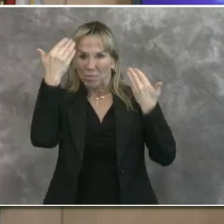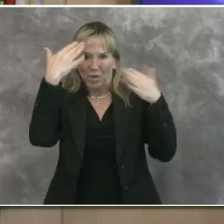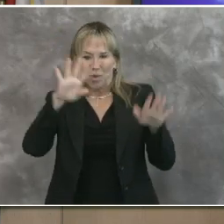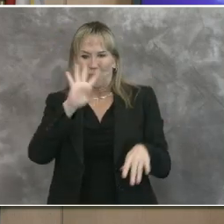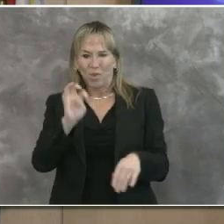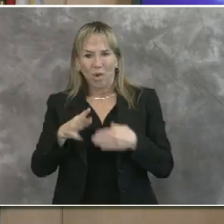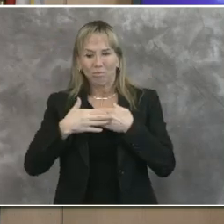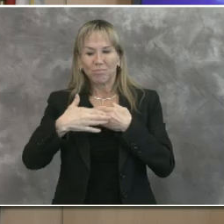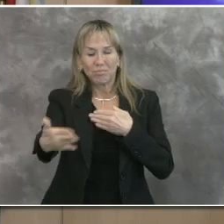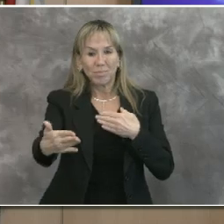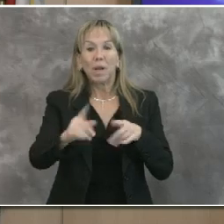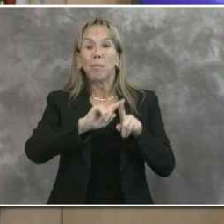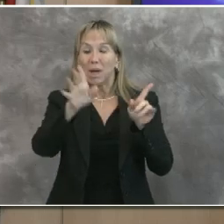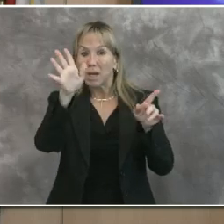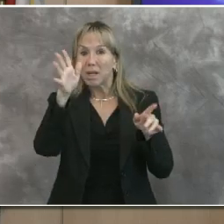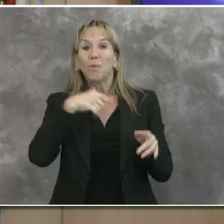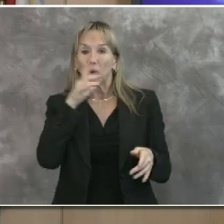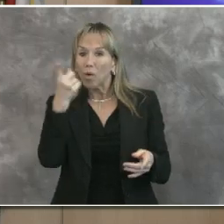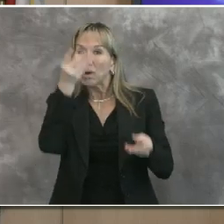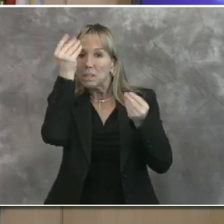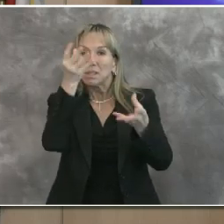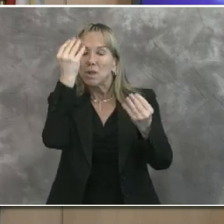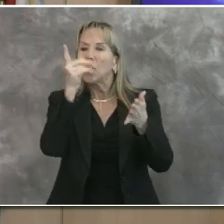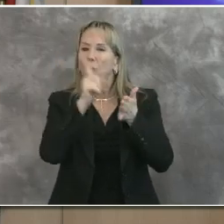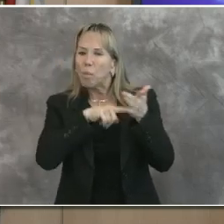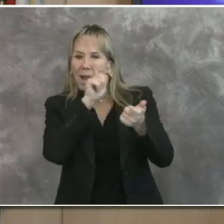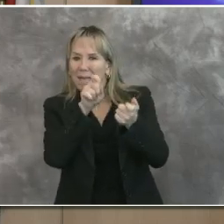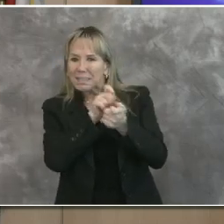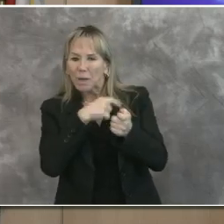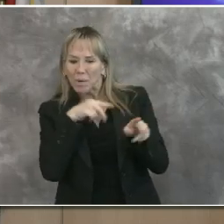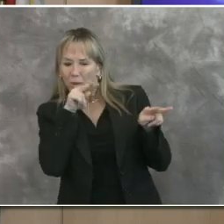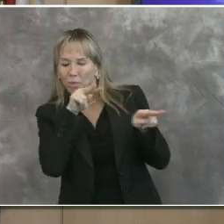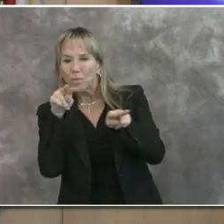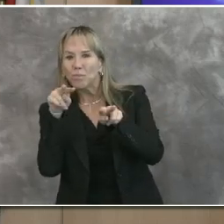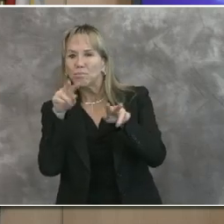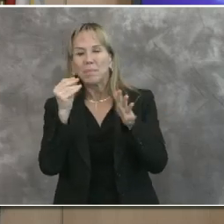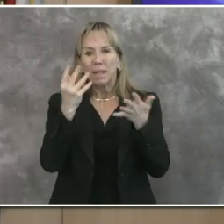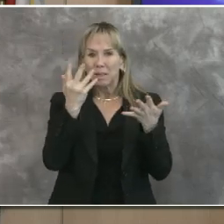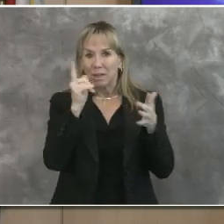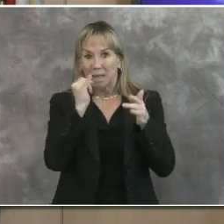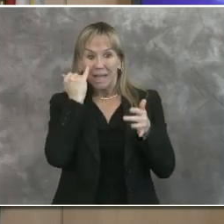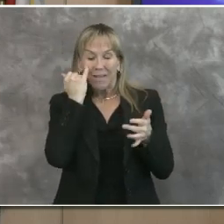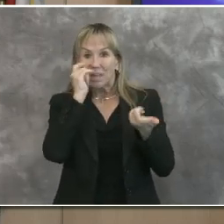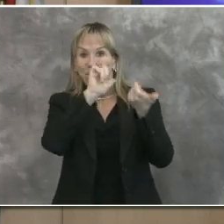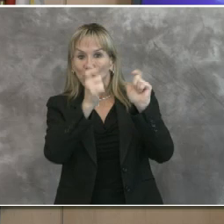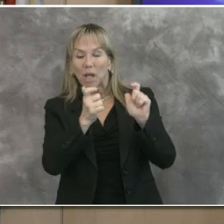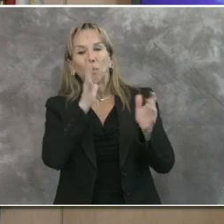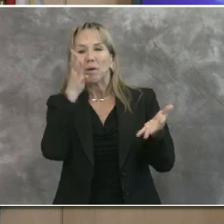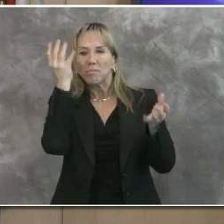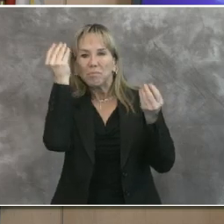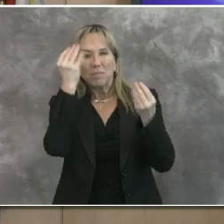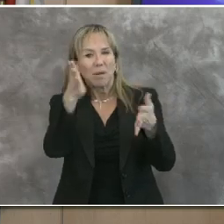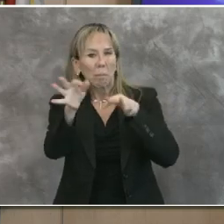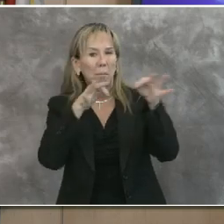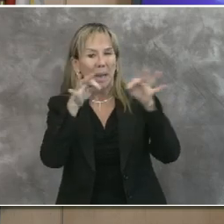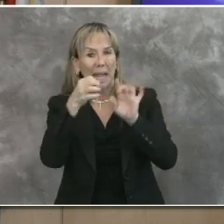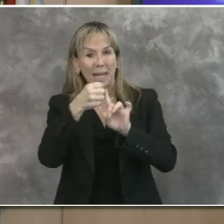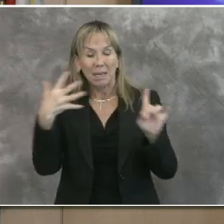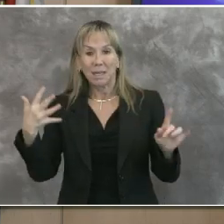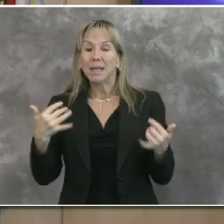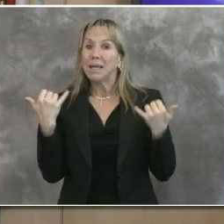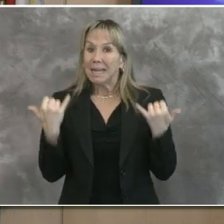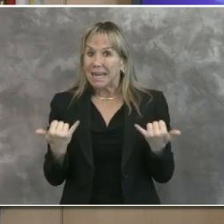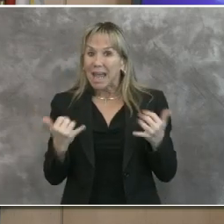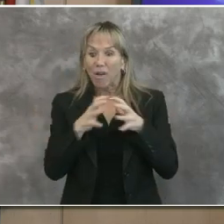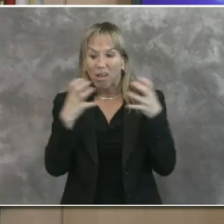we will always tell you what we are measuring, what it tells us, and why, and then if it changes, we will explain that. Right now, we are presently spending